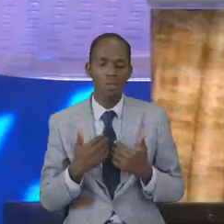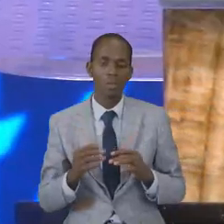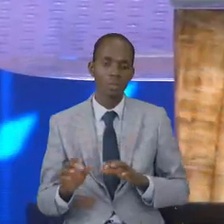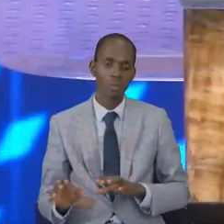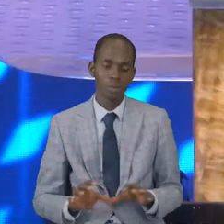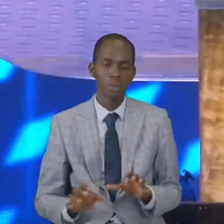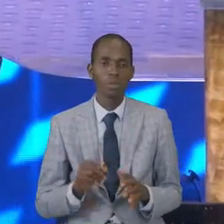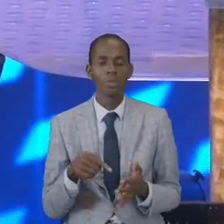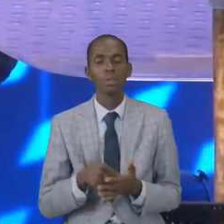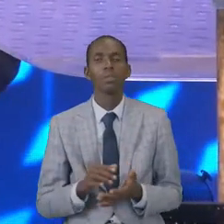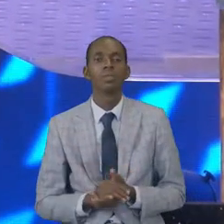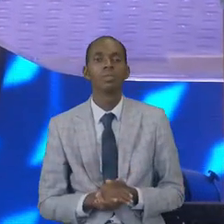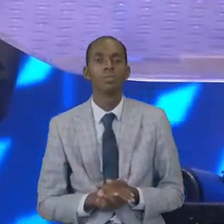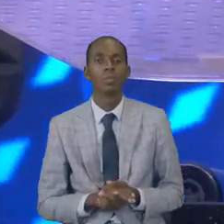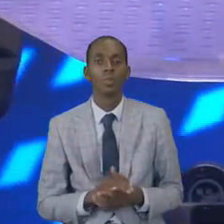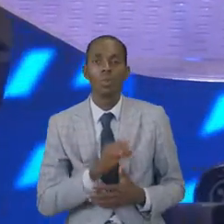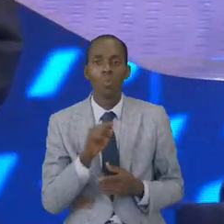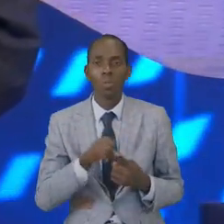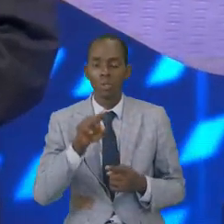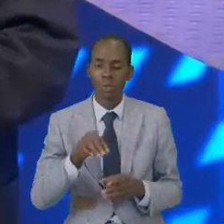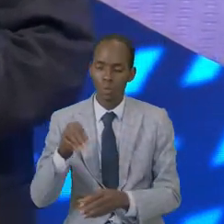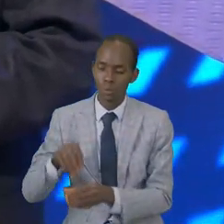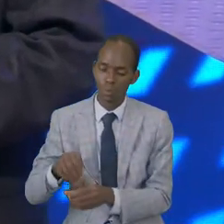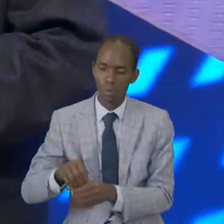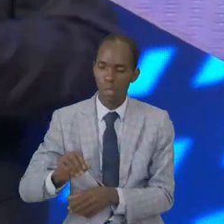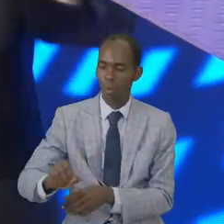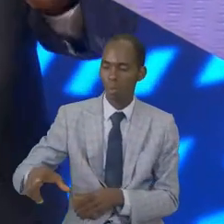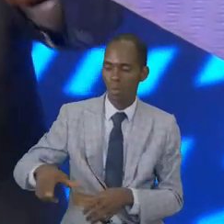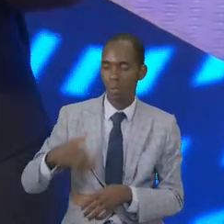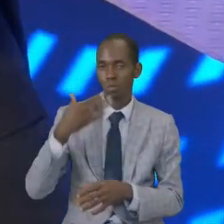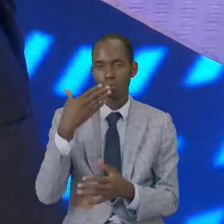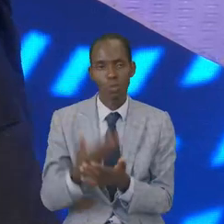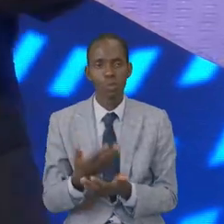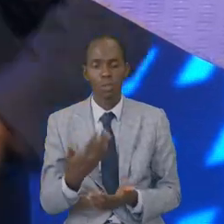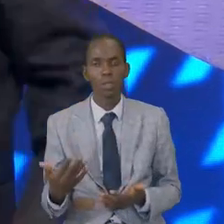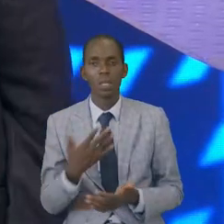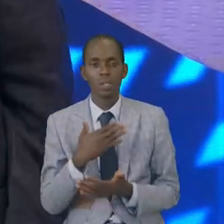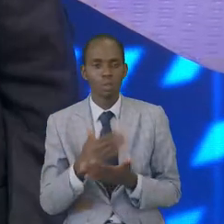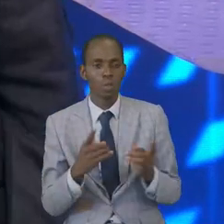done this. When you sow good seed, and